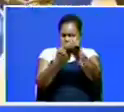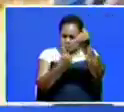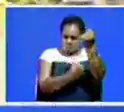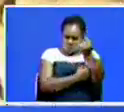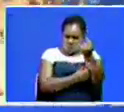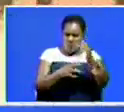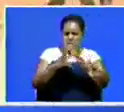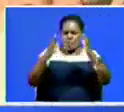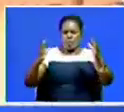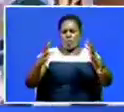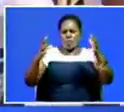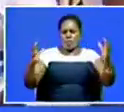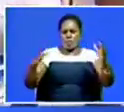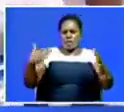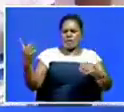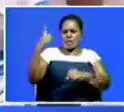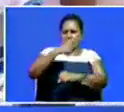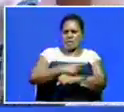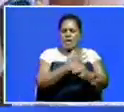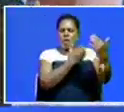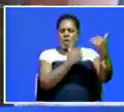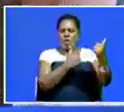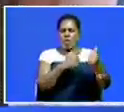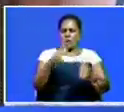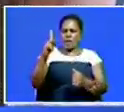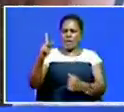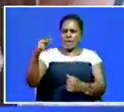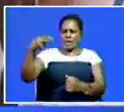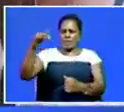numbers are rising every day. And it's the hope of KHF that soon they'll get a boost.